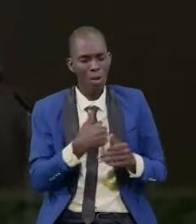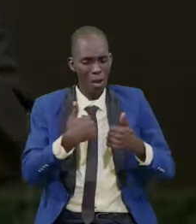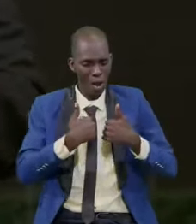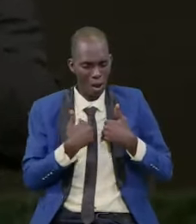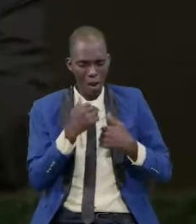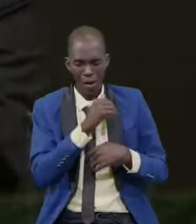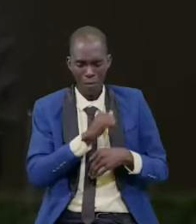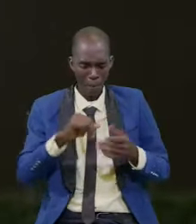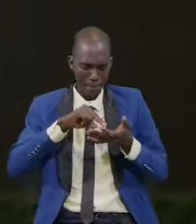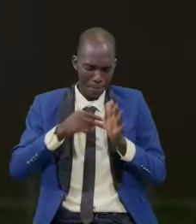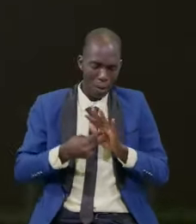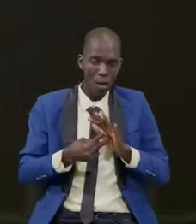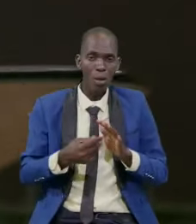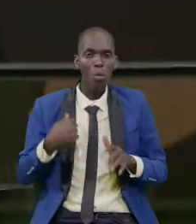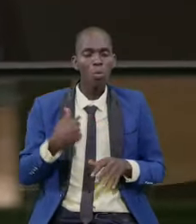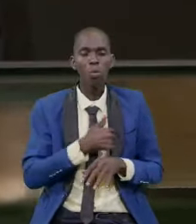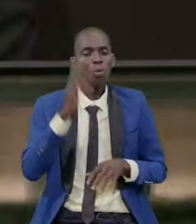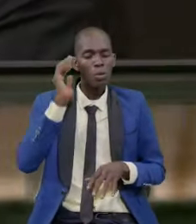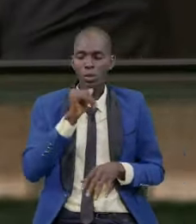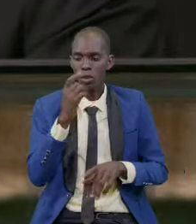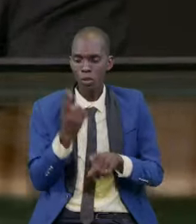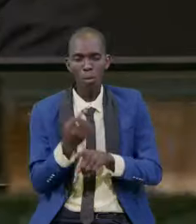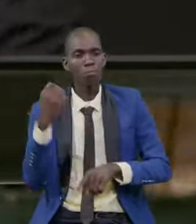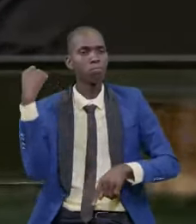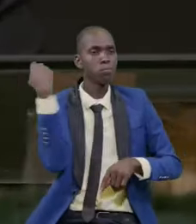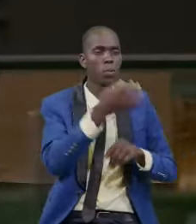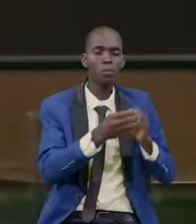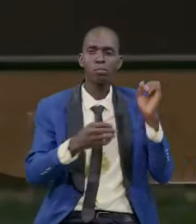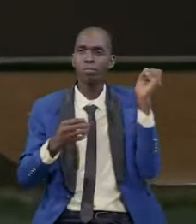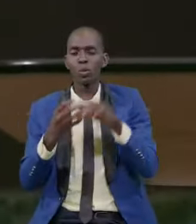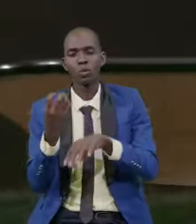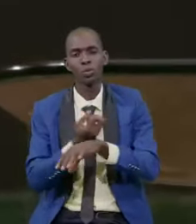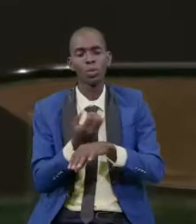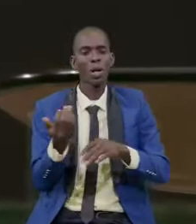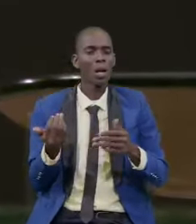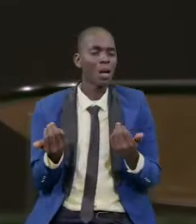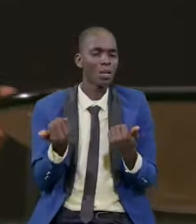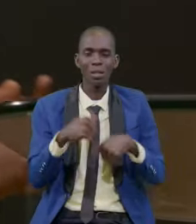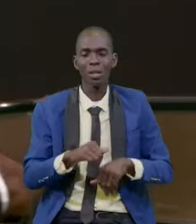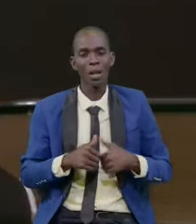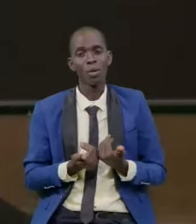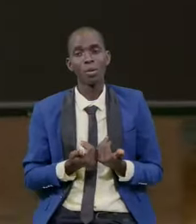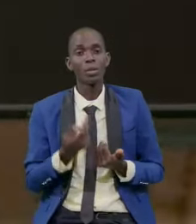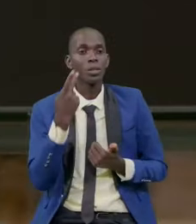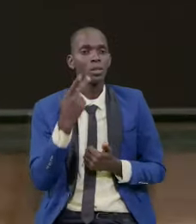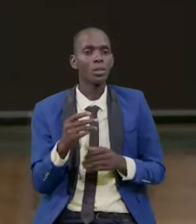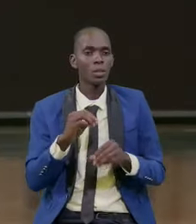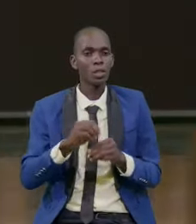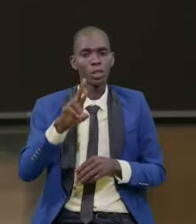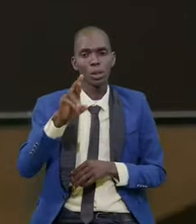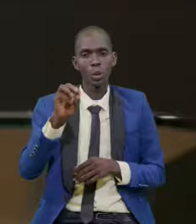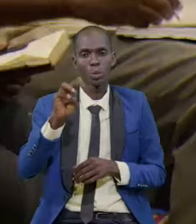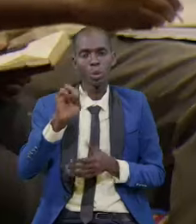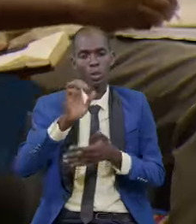not be throwing things all around like that. In Romans chapter 2, reading there from verse 20. Romans